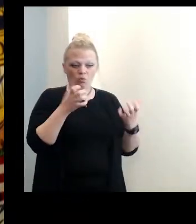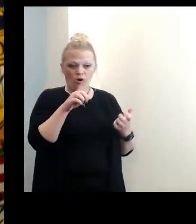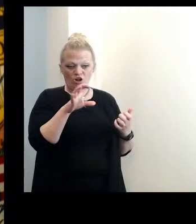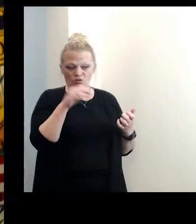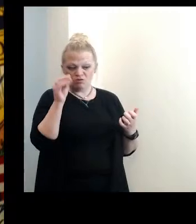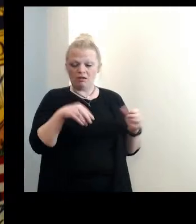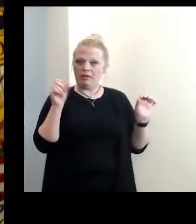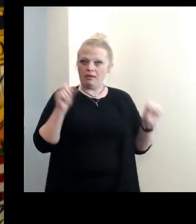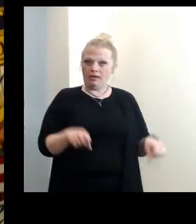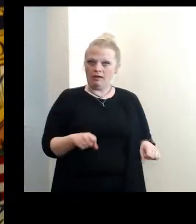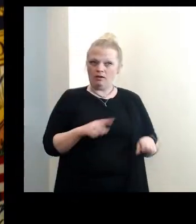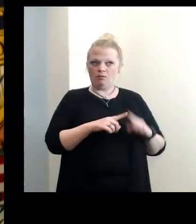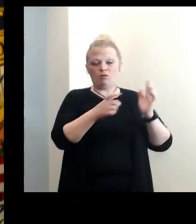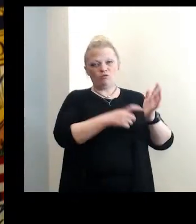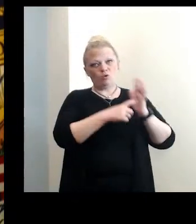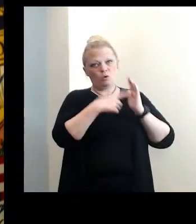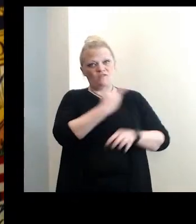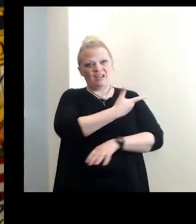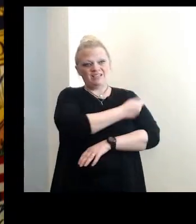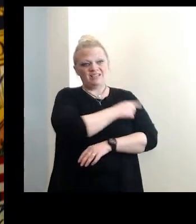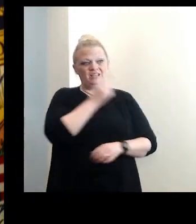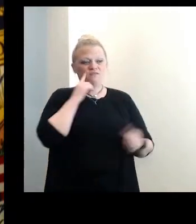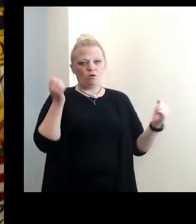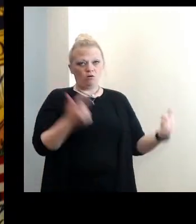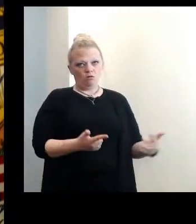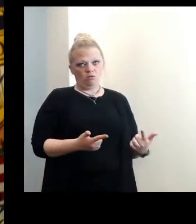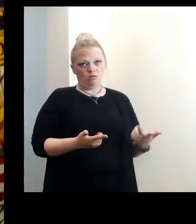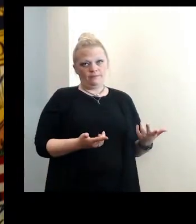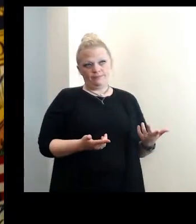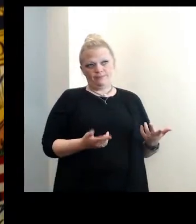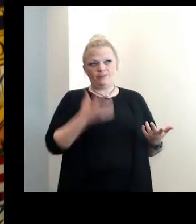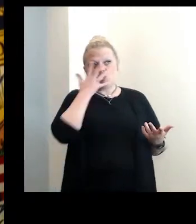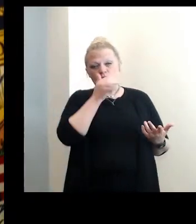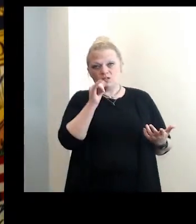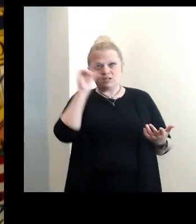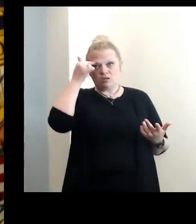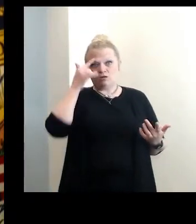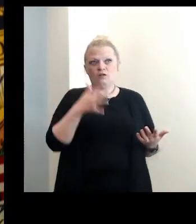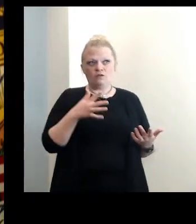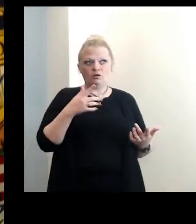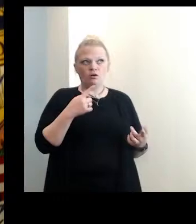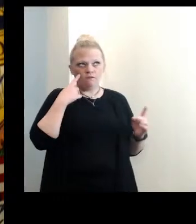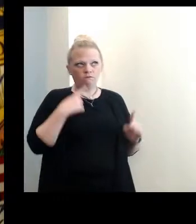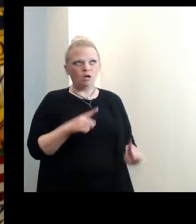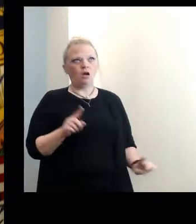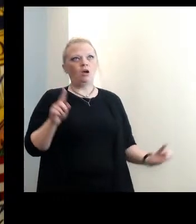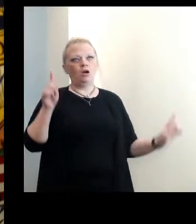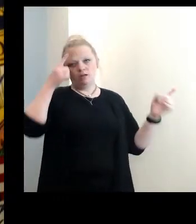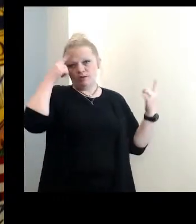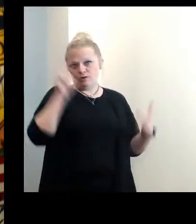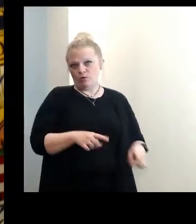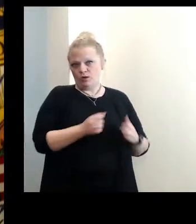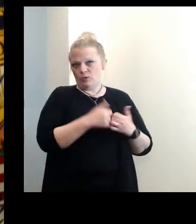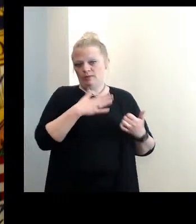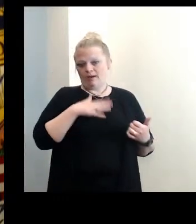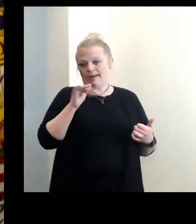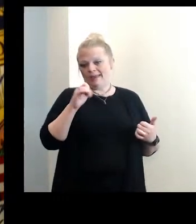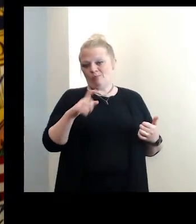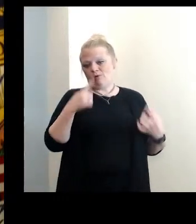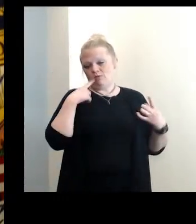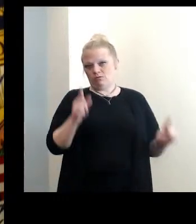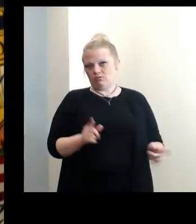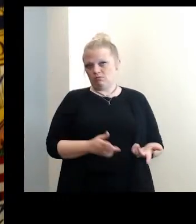100%, they can, but then they have to require vaccination of everyone. So it looks like the governor's finally come around to what I announced in April.